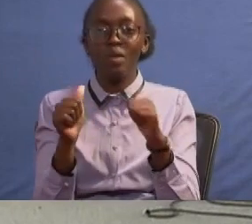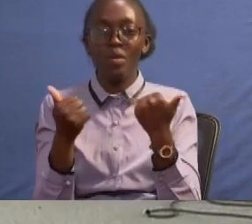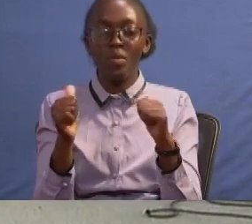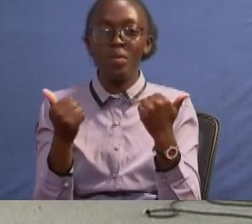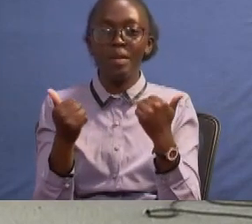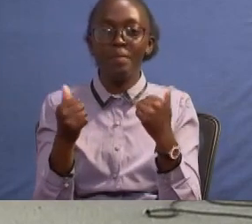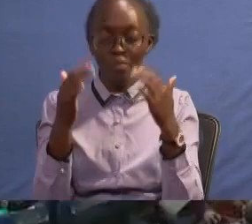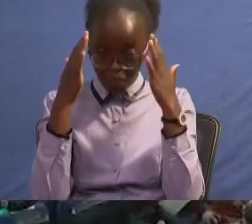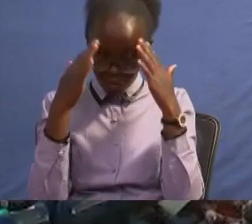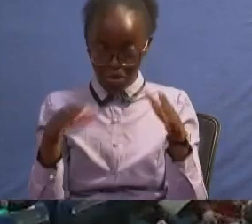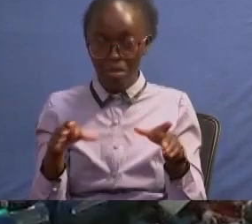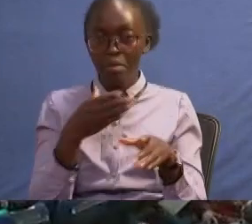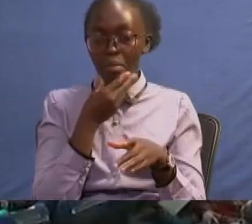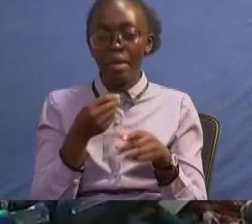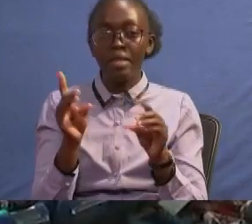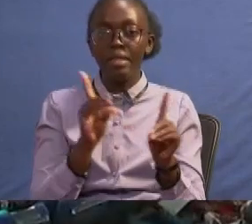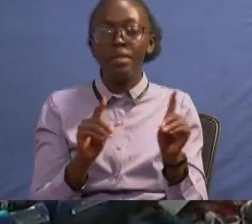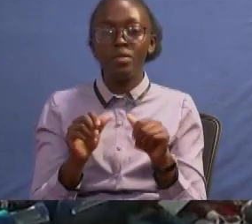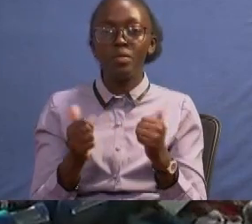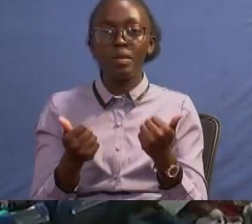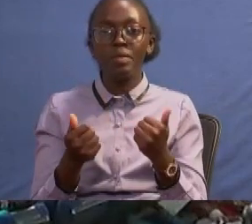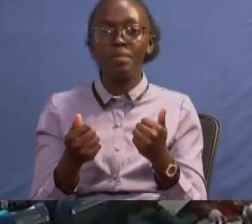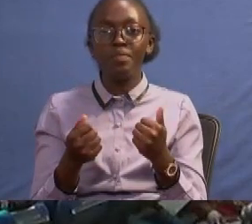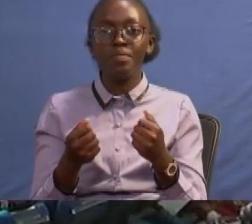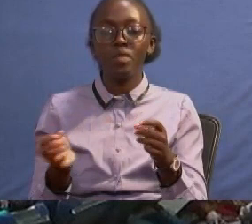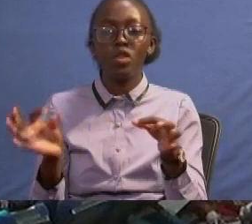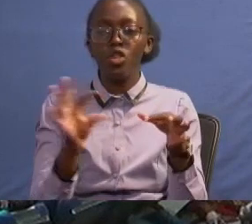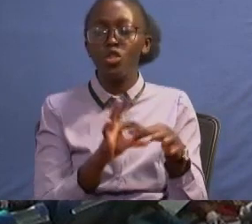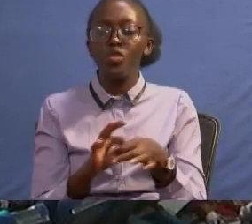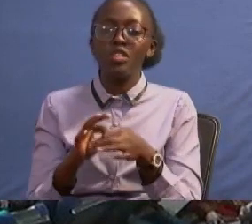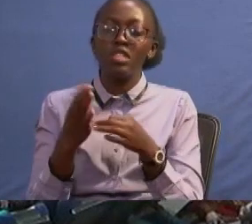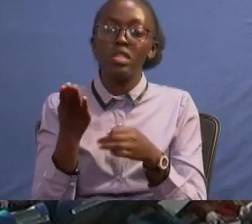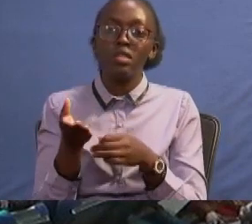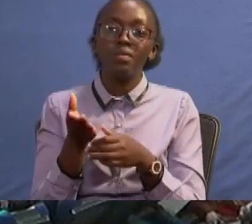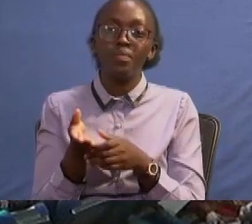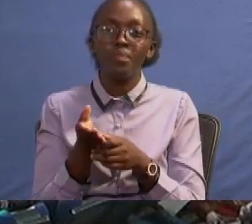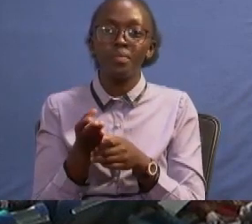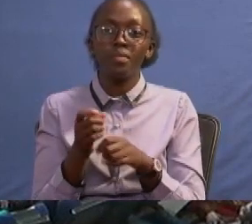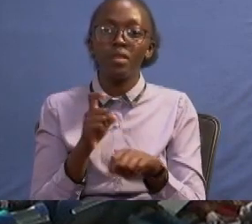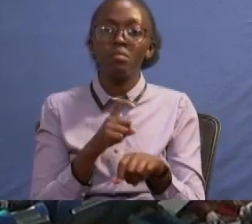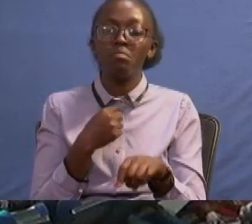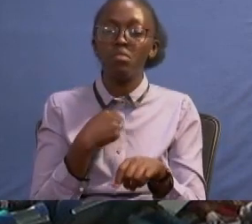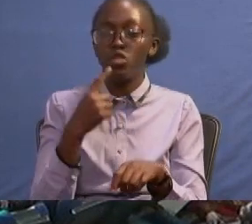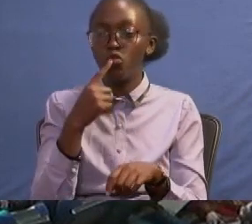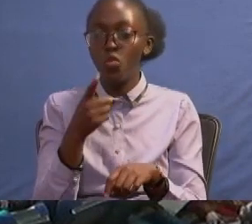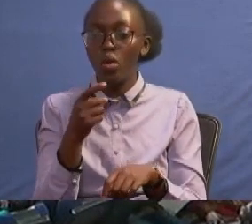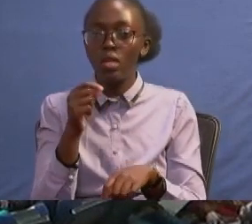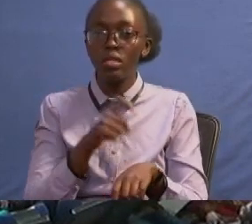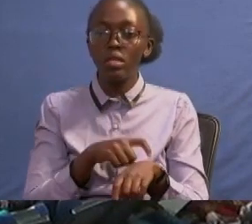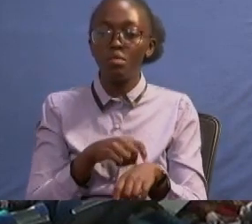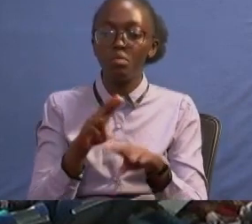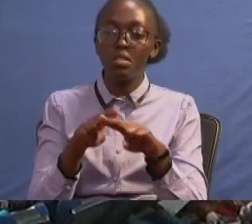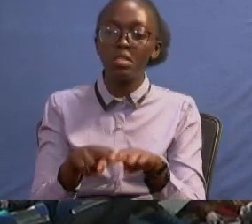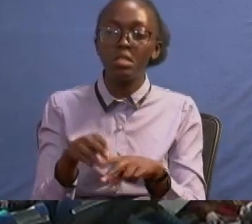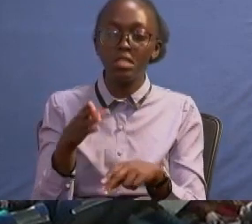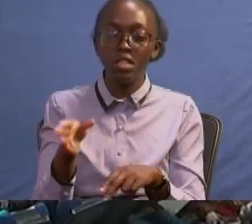Worshipping God and that harmony. I'm sure even when he was seated there, he